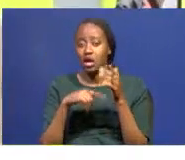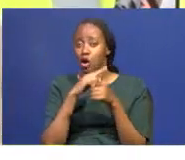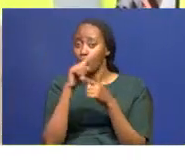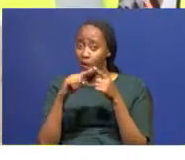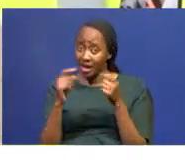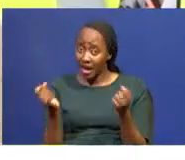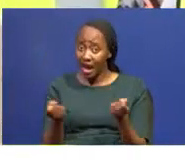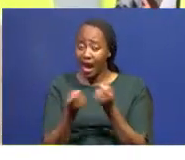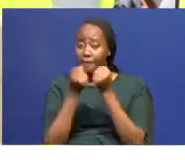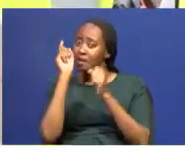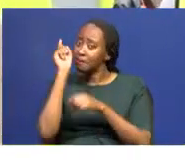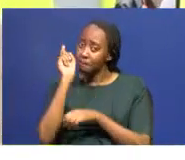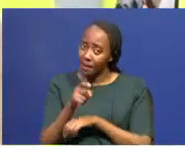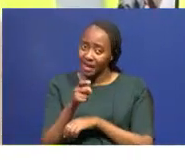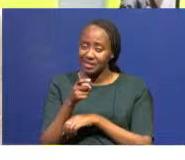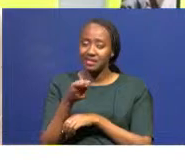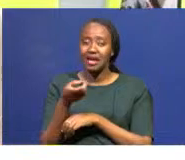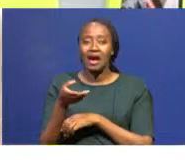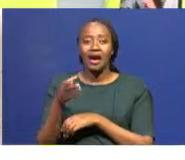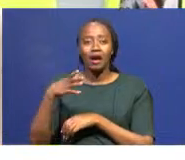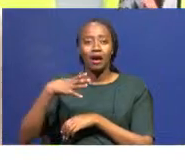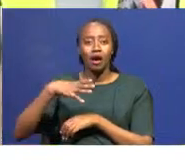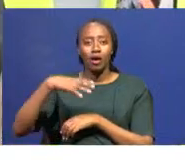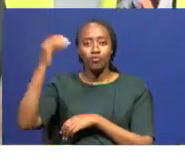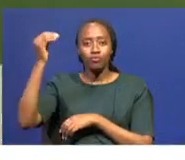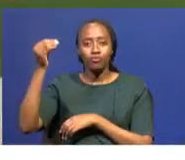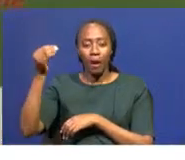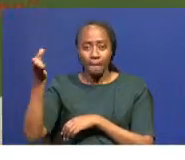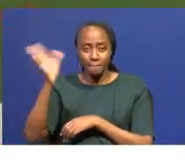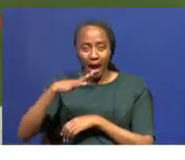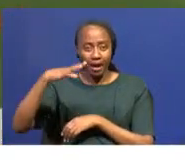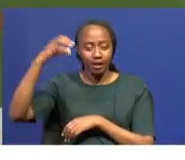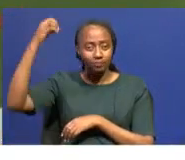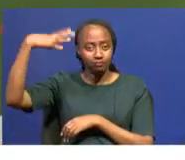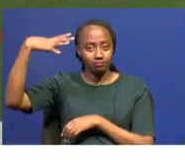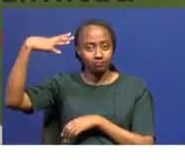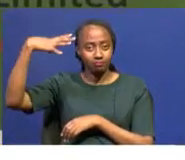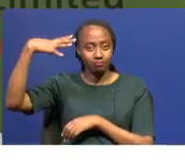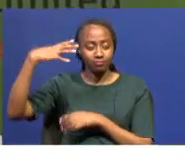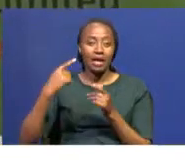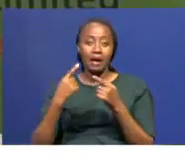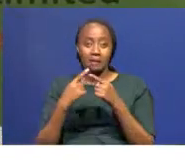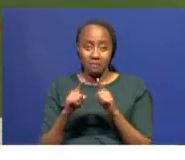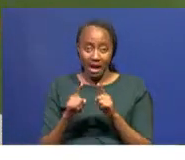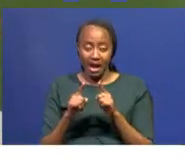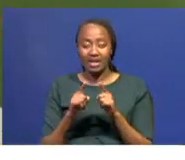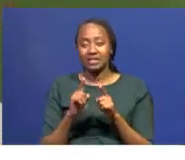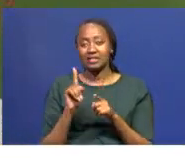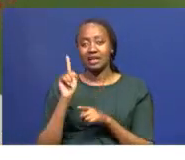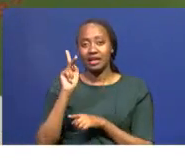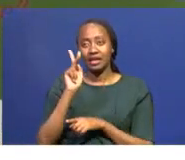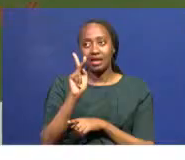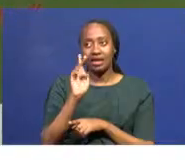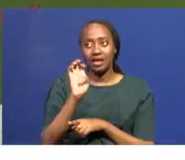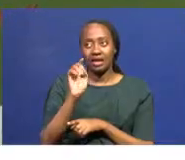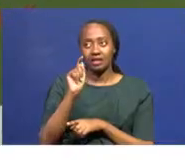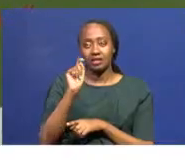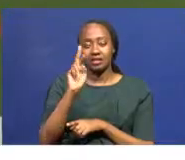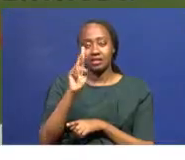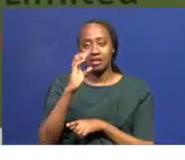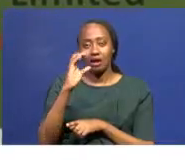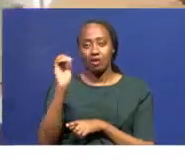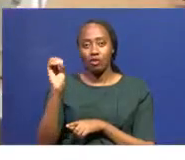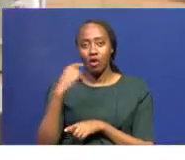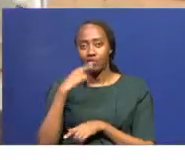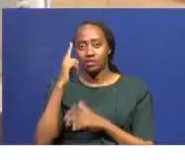they happen, we must restore power in the shortest time possible. KETRACO Acting Managing Director Engineer Kipkemboi Kibies notes